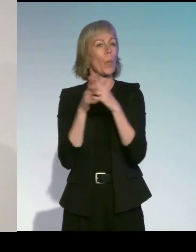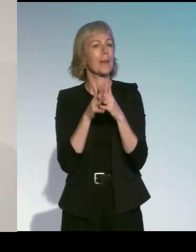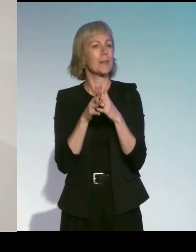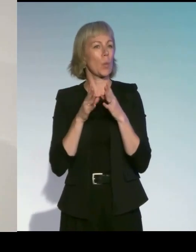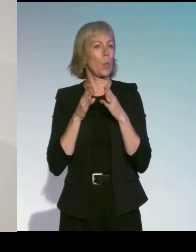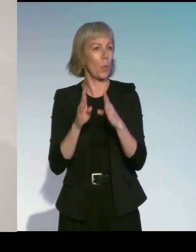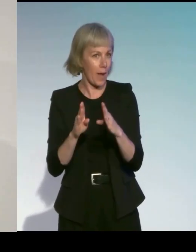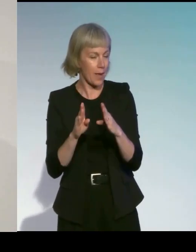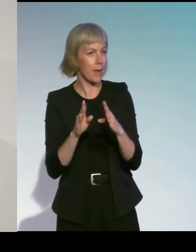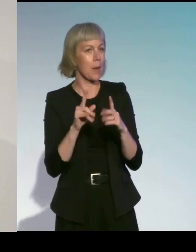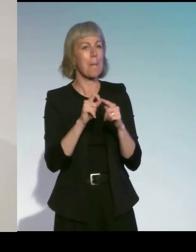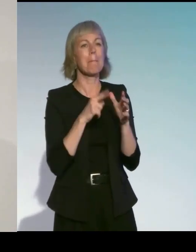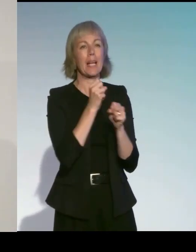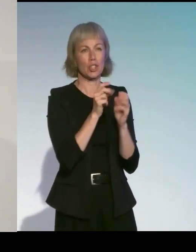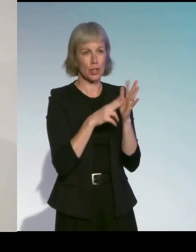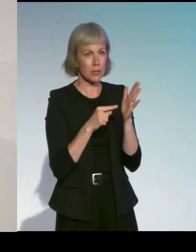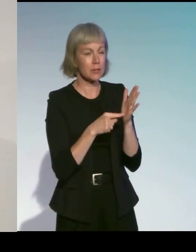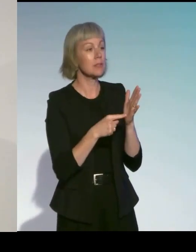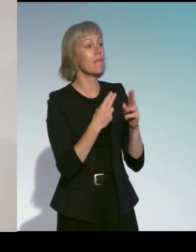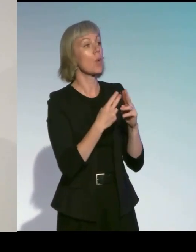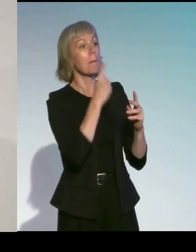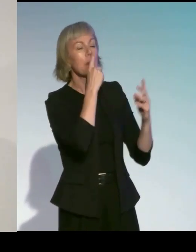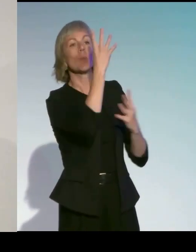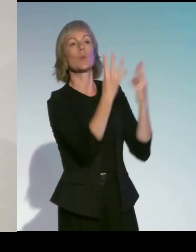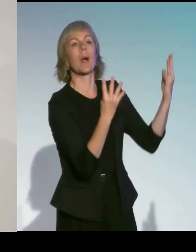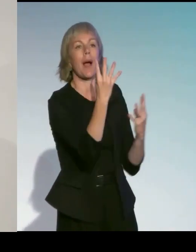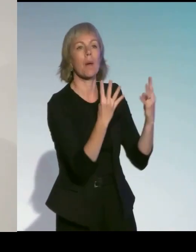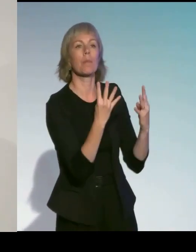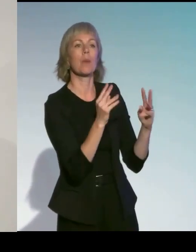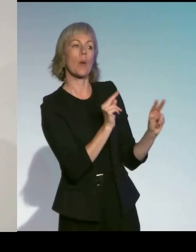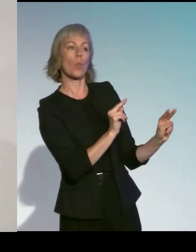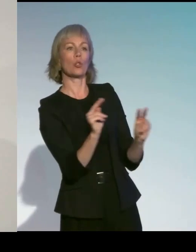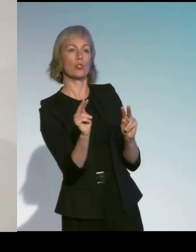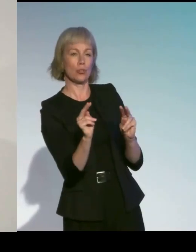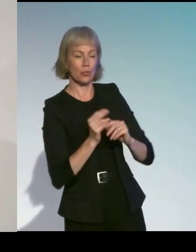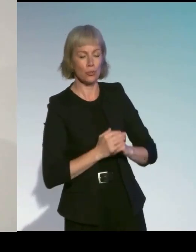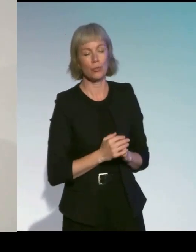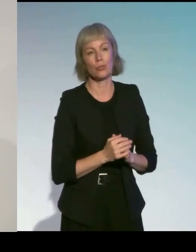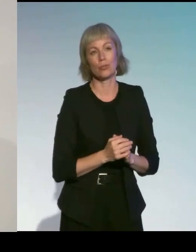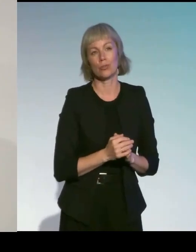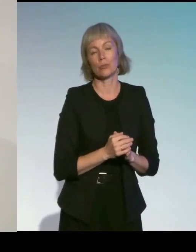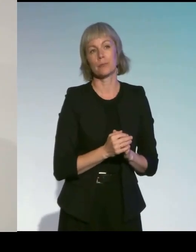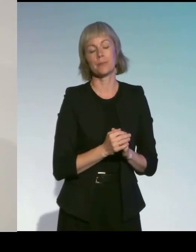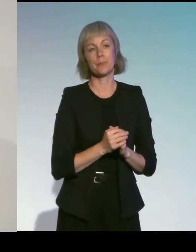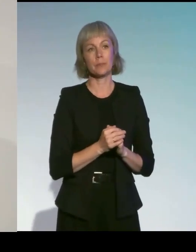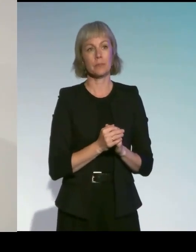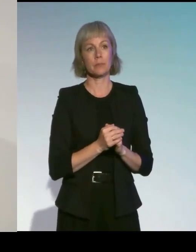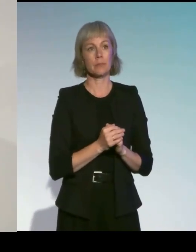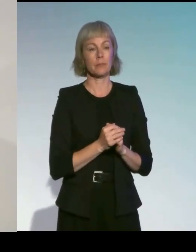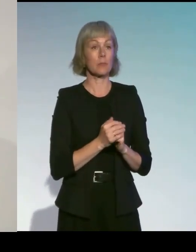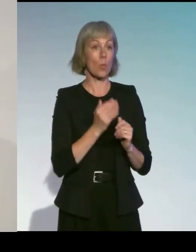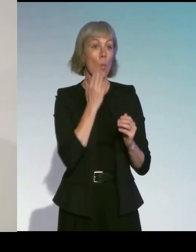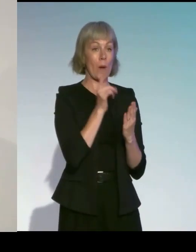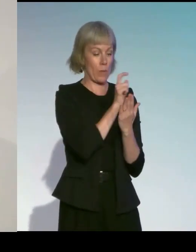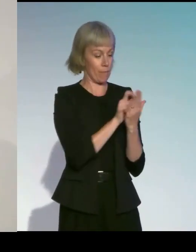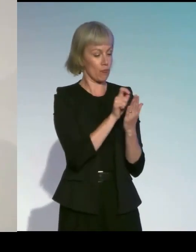pageant to be able to bring people in, because we seem to be, when we couldn't write the proposals